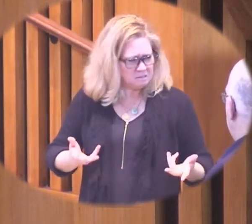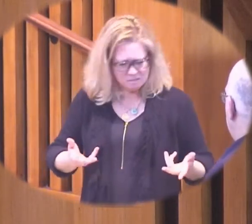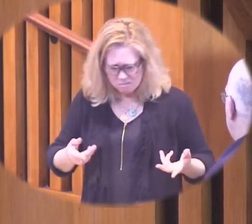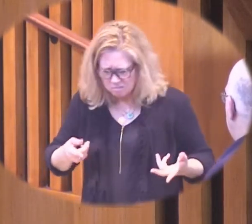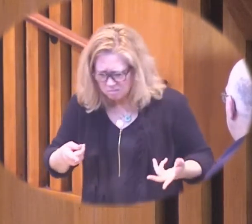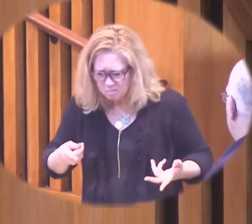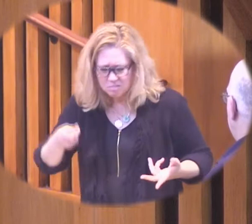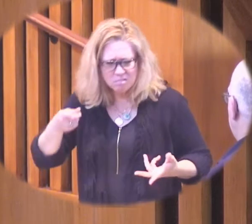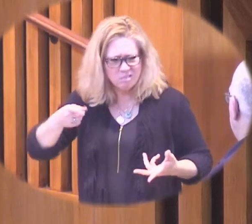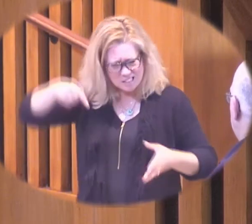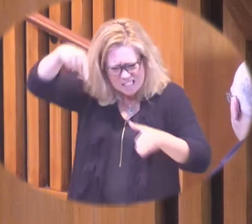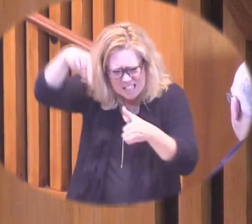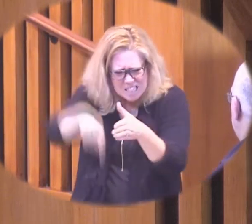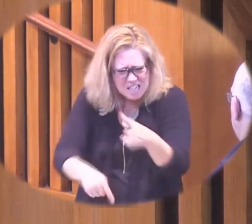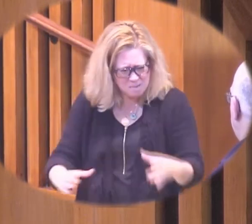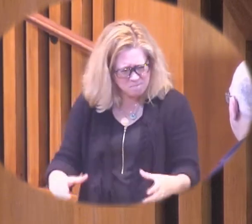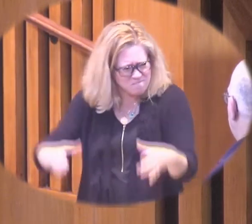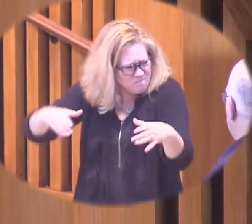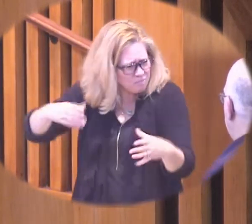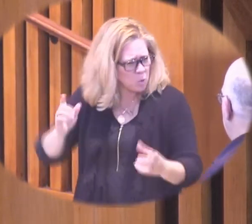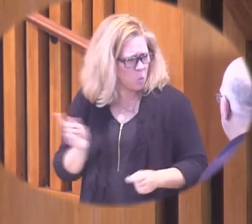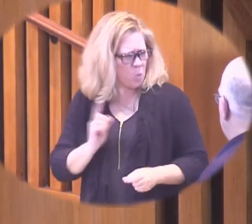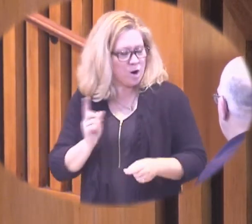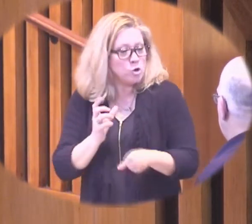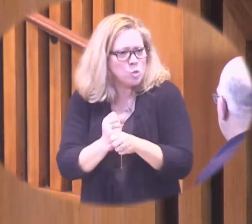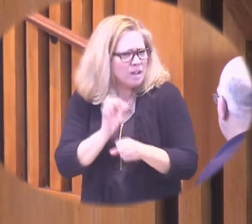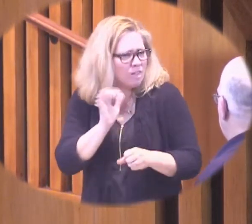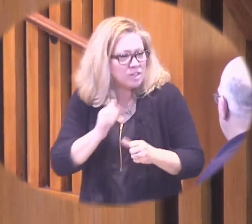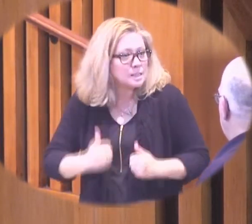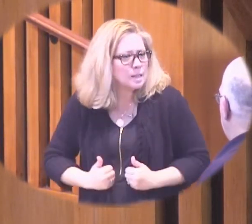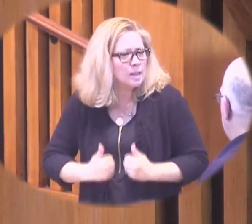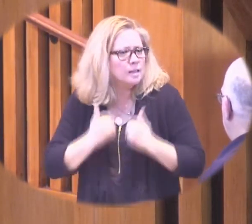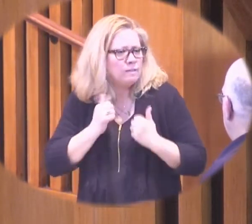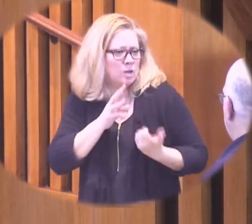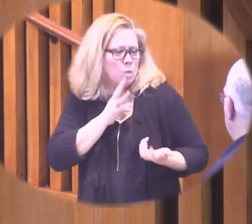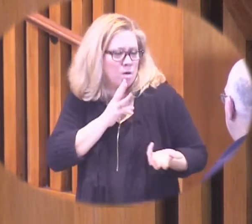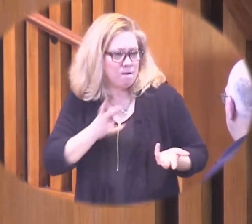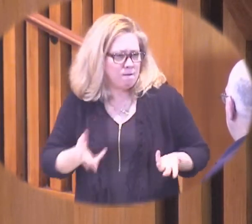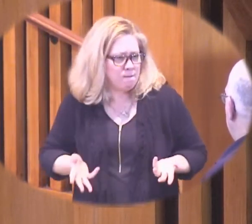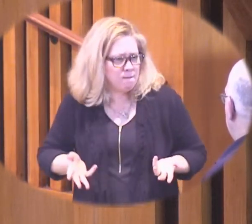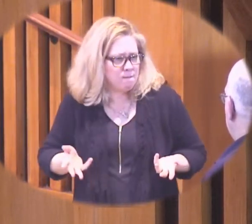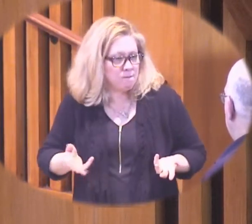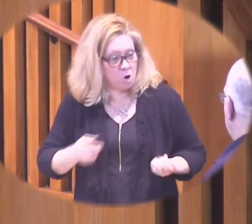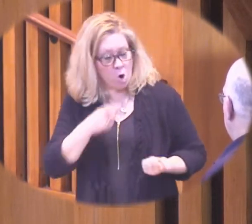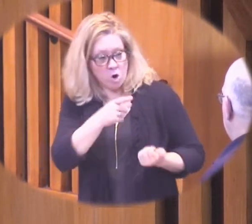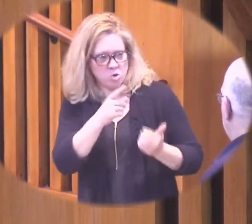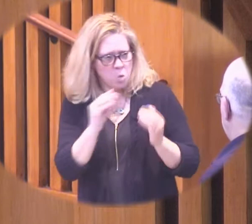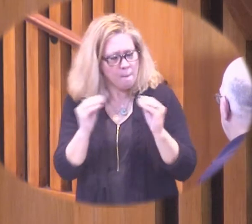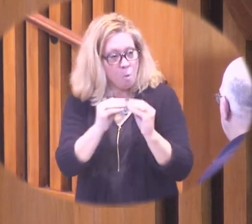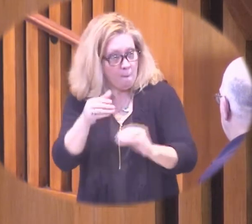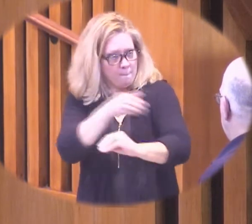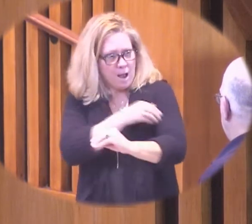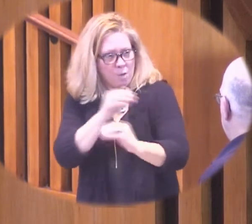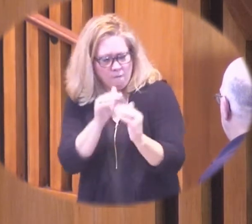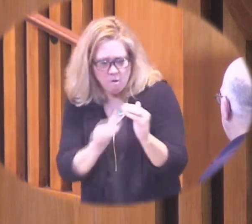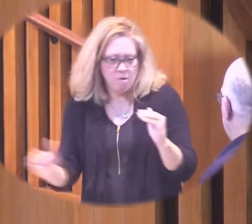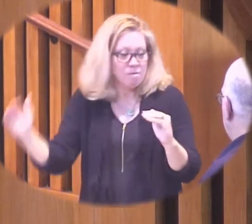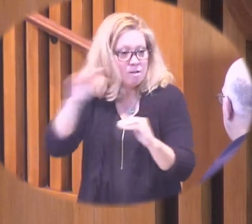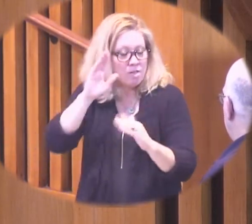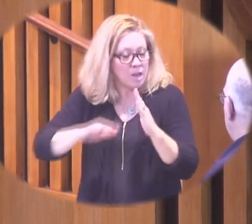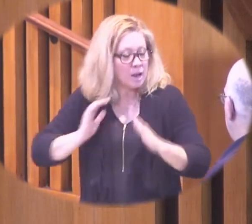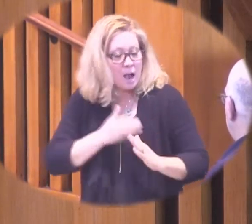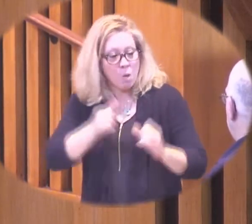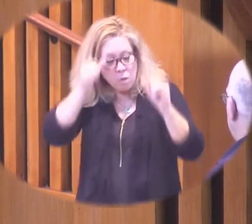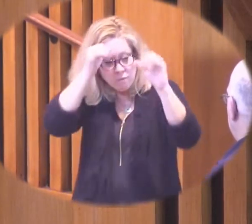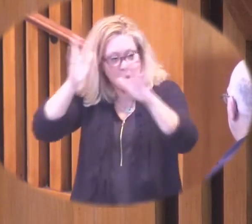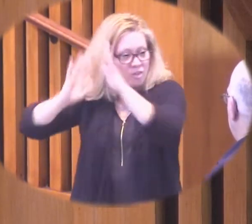deep. Where then can you get this living water? Are you greater than our father Jacob,